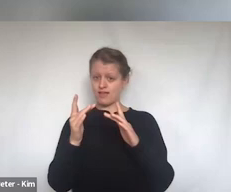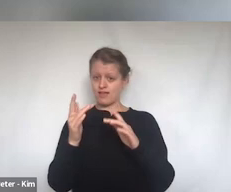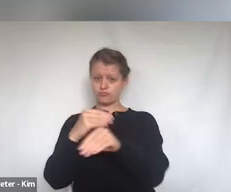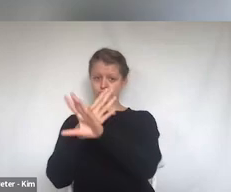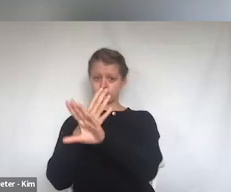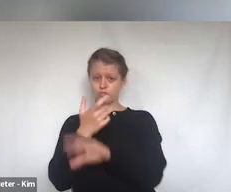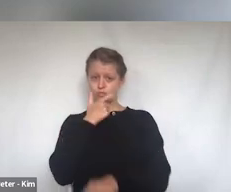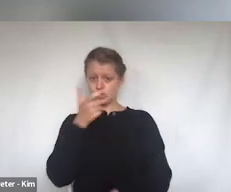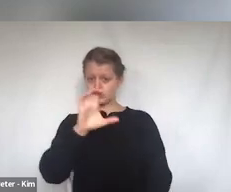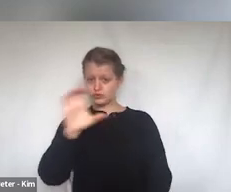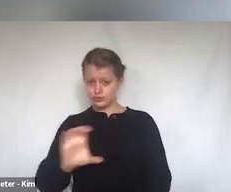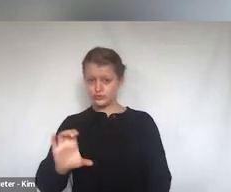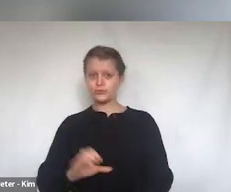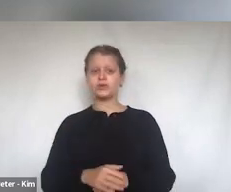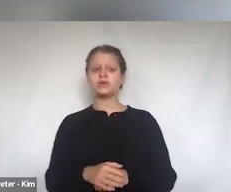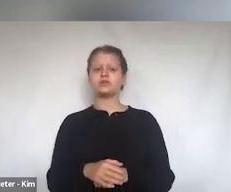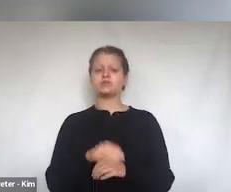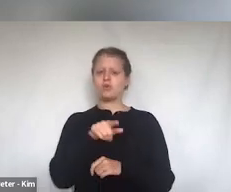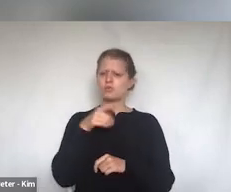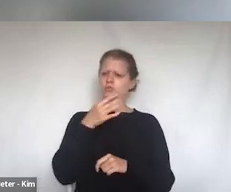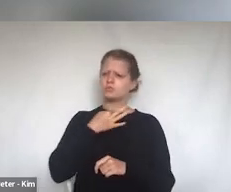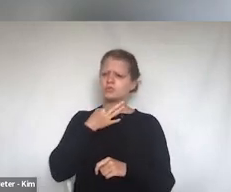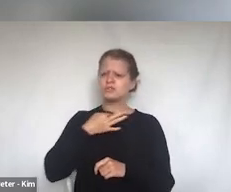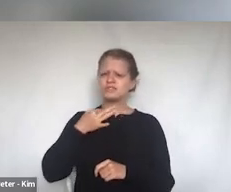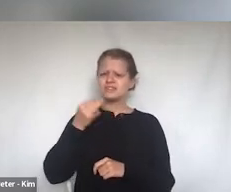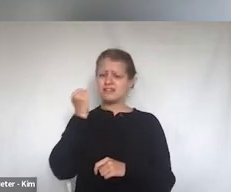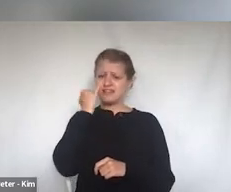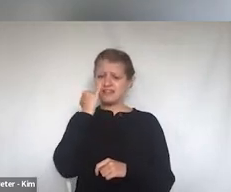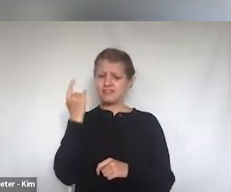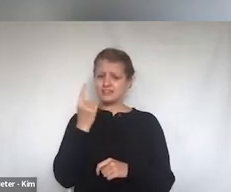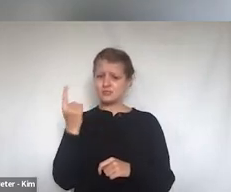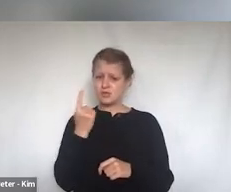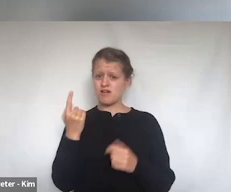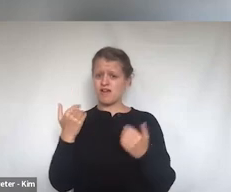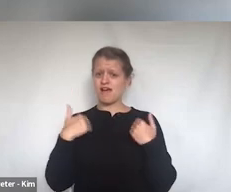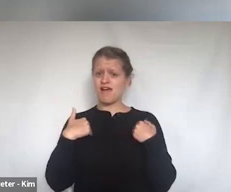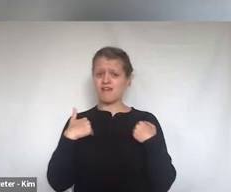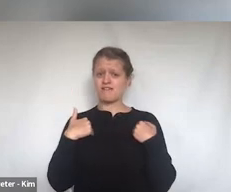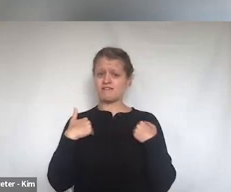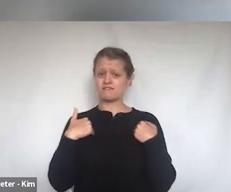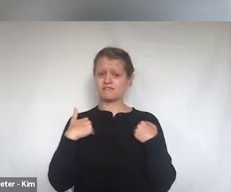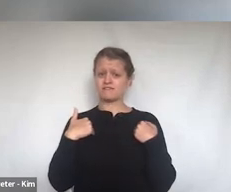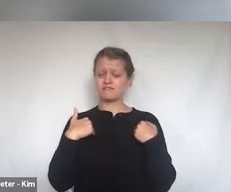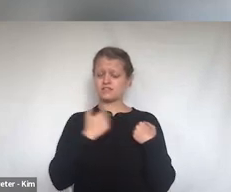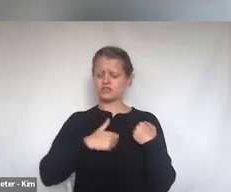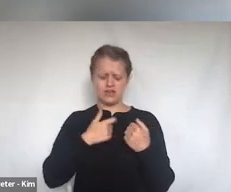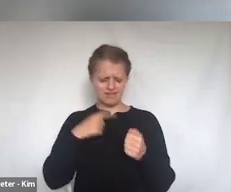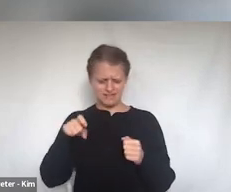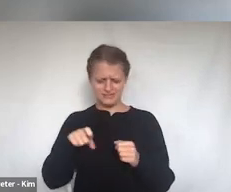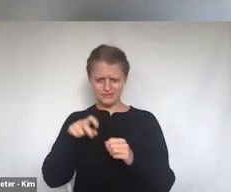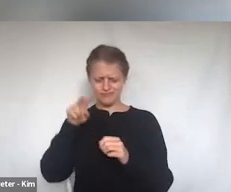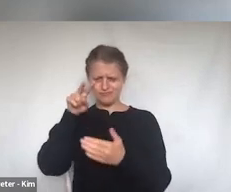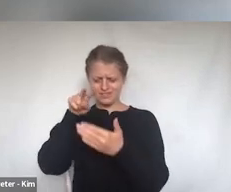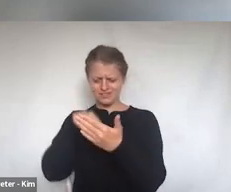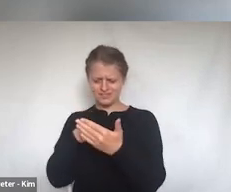if how can someone who has an out-of-town, let me just read this. How can